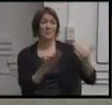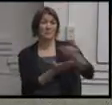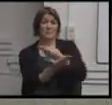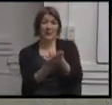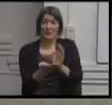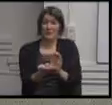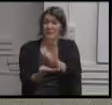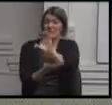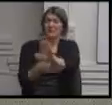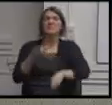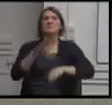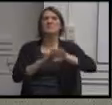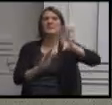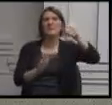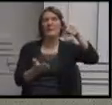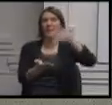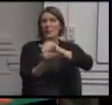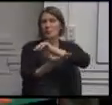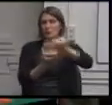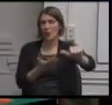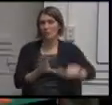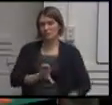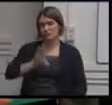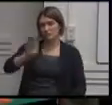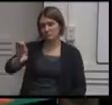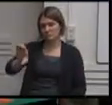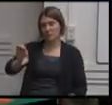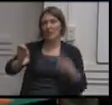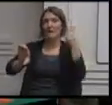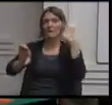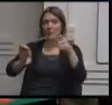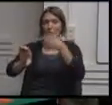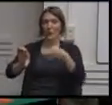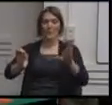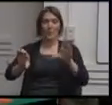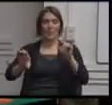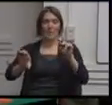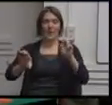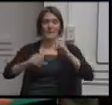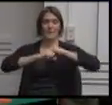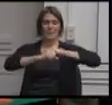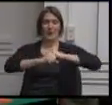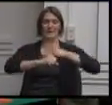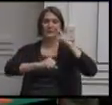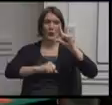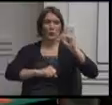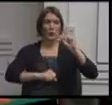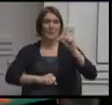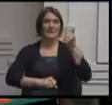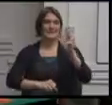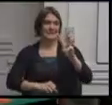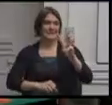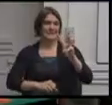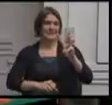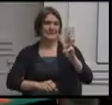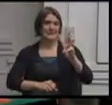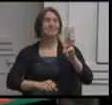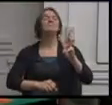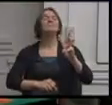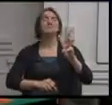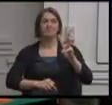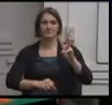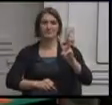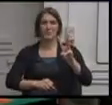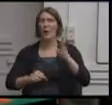appropriate a sum not to exceed $10,000 to assist in funding Brattleboro climate protection for fiscal year 2016, July